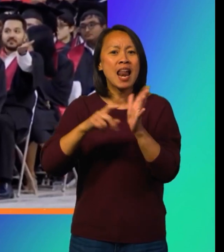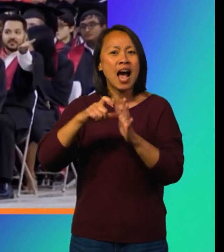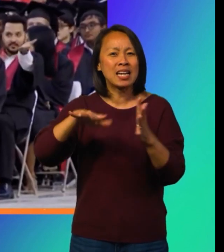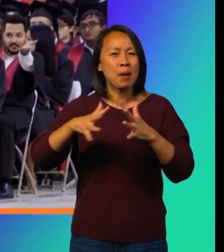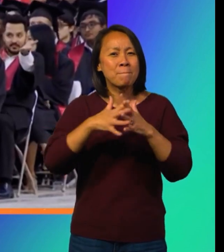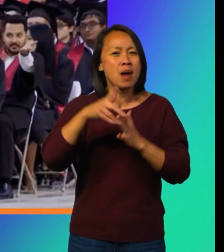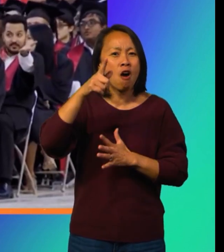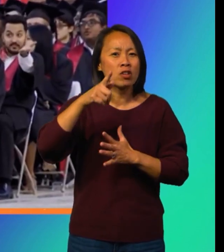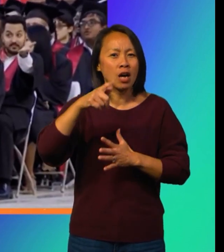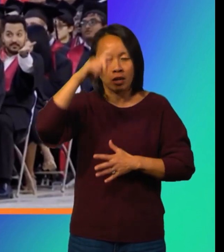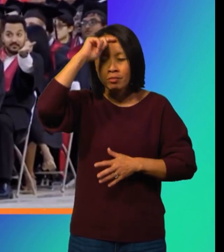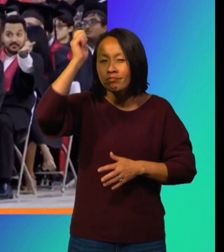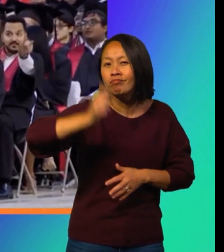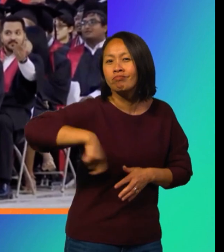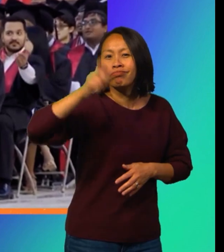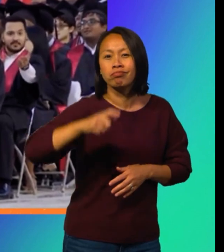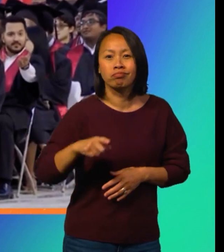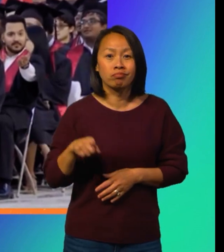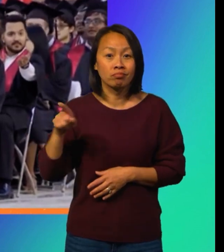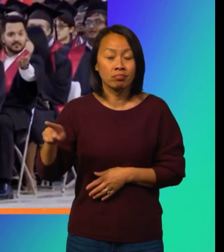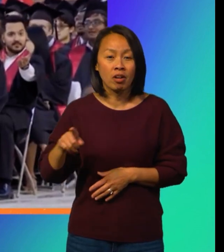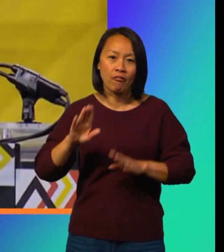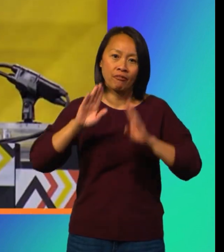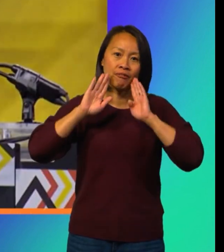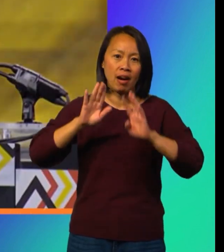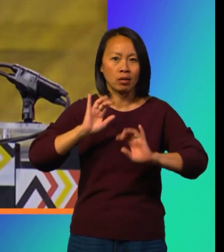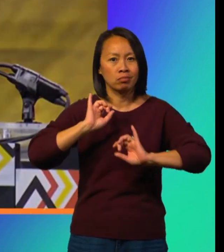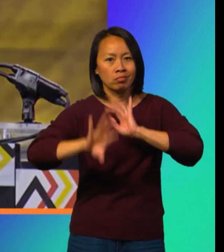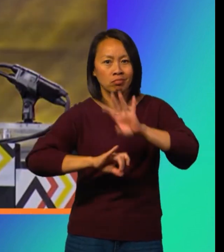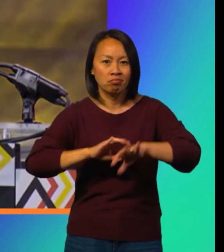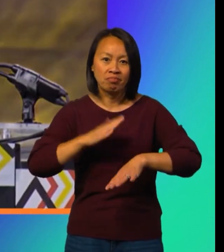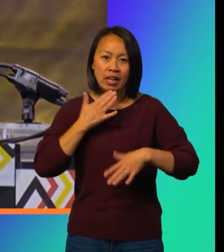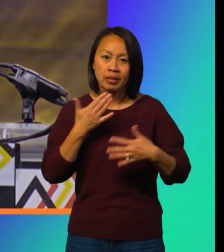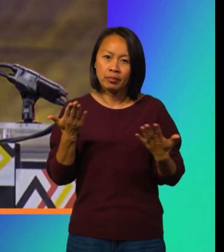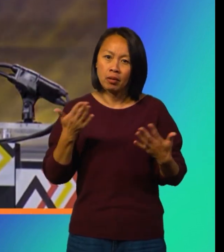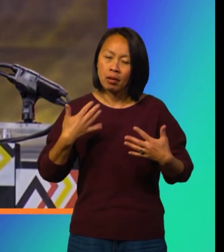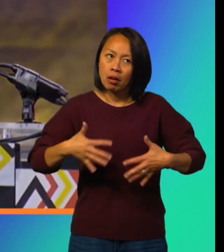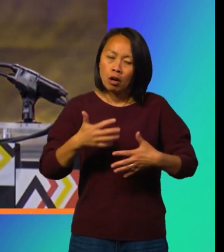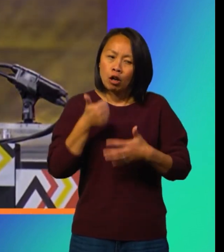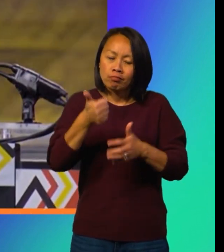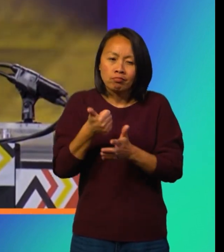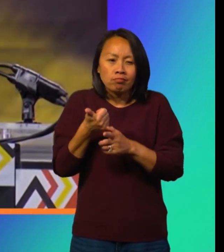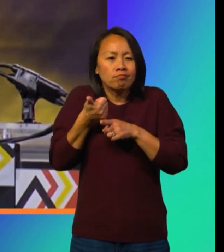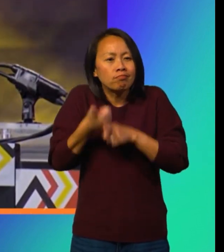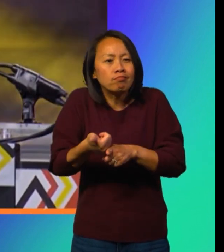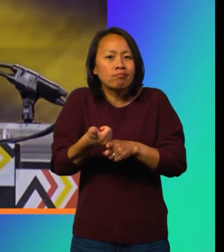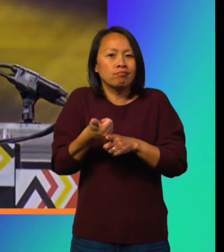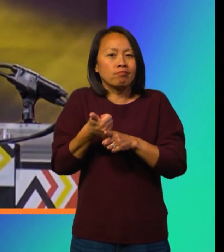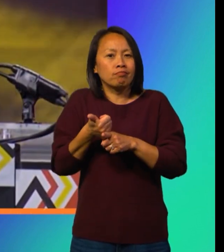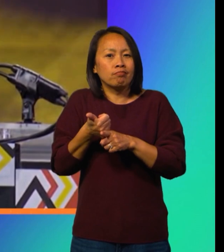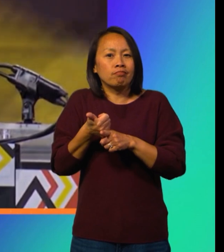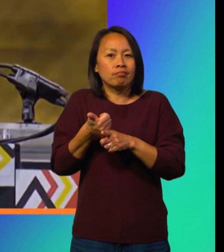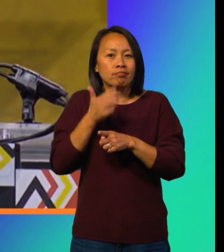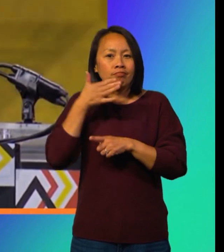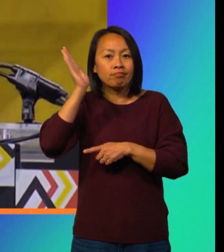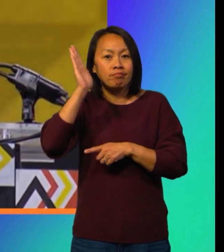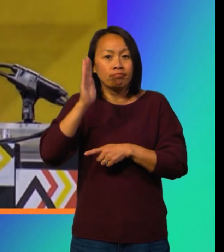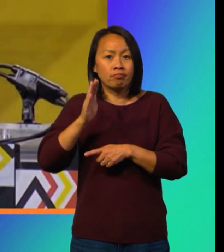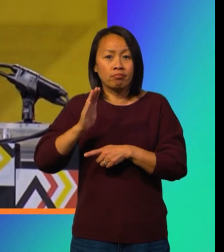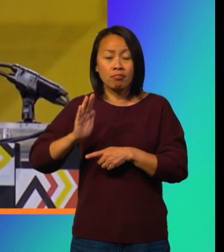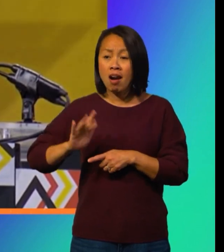at their graduation ceremony. The famous Green Muppet had some very wise advice in his heartwarming speech.